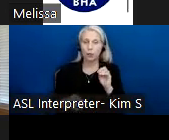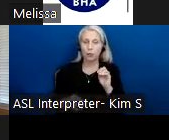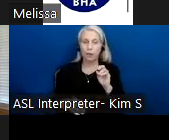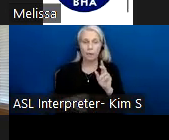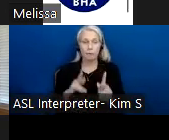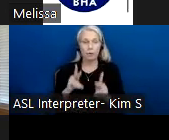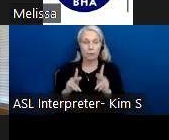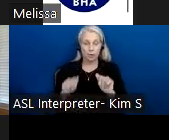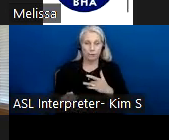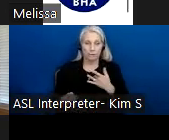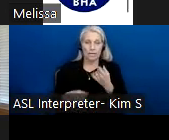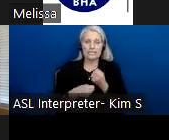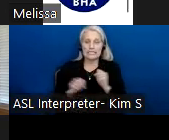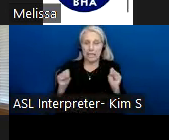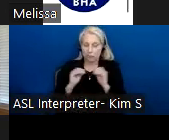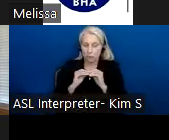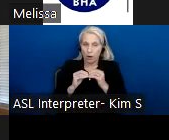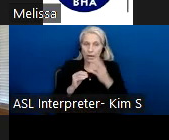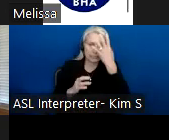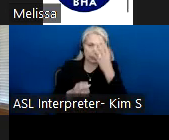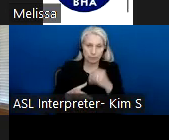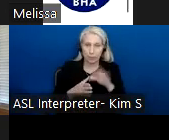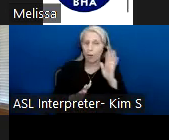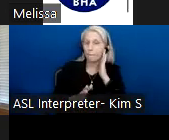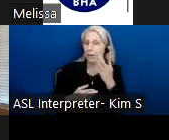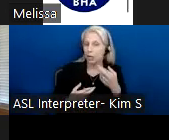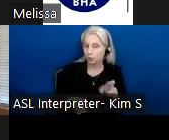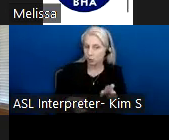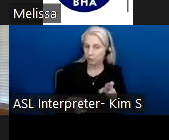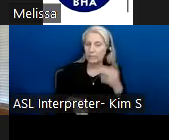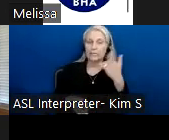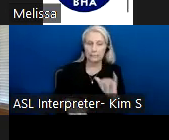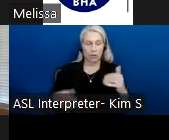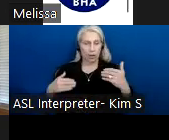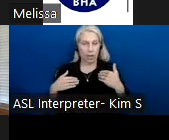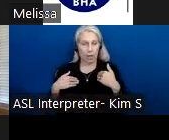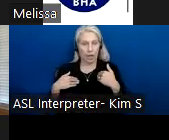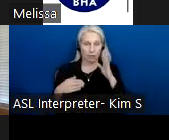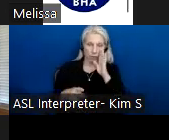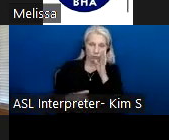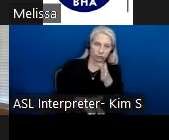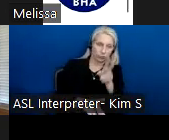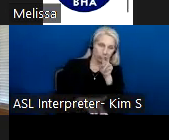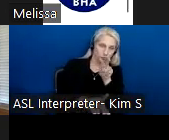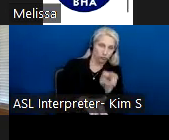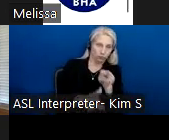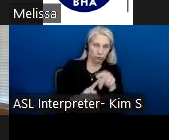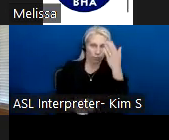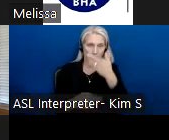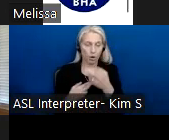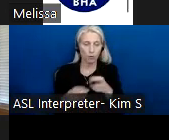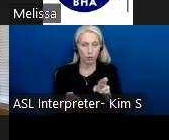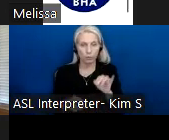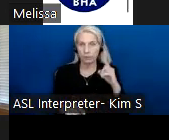individuals could feel safer sleeping in their bedrooms and still have line of sight to their front room. If they